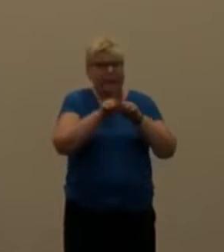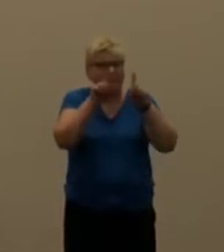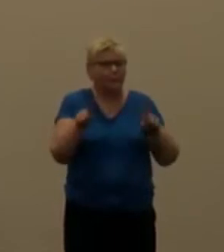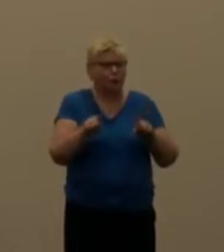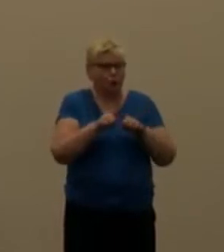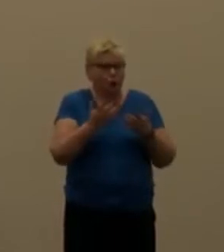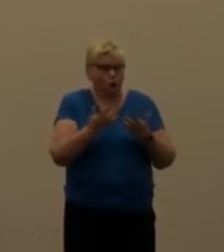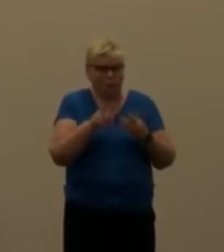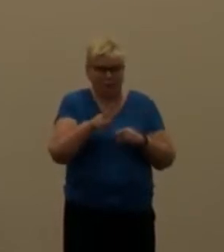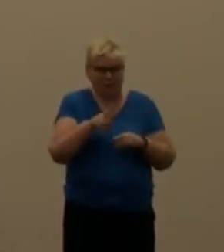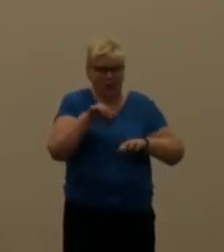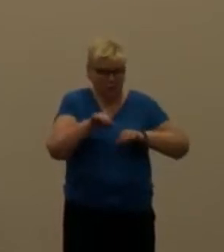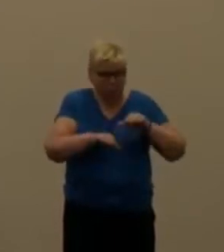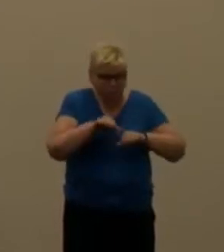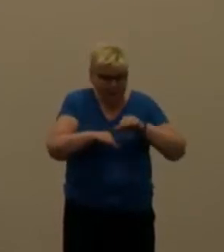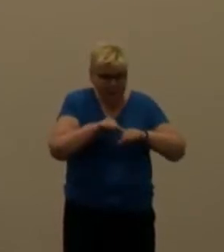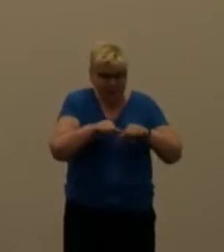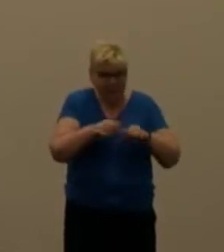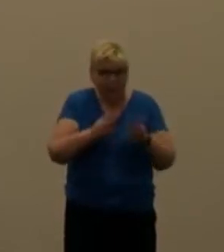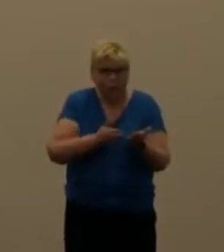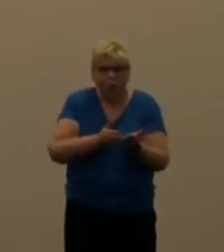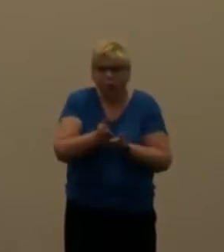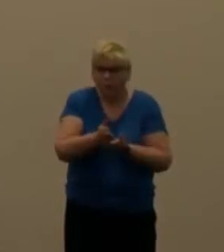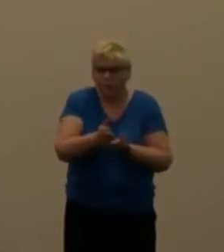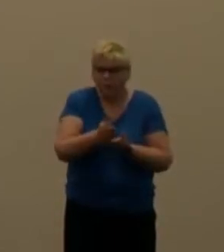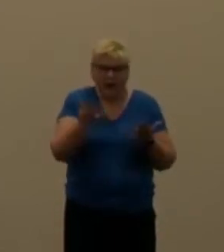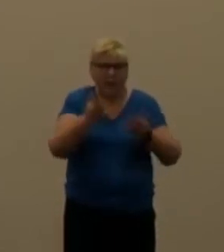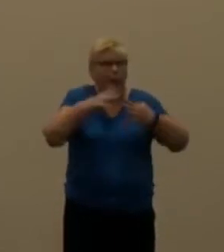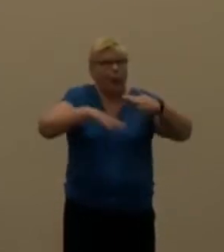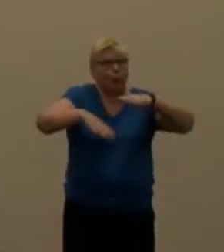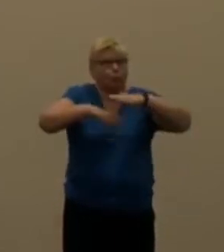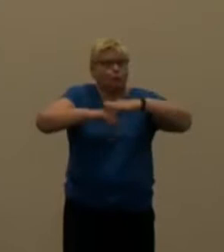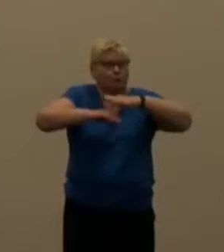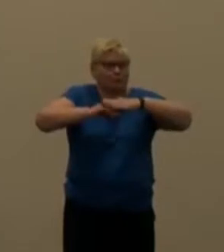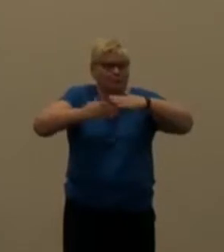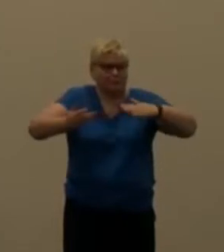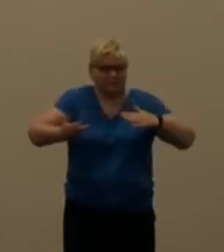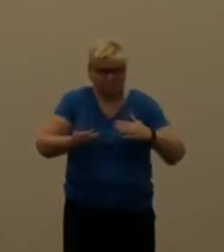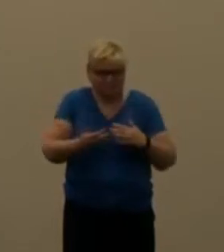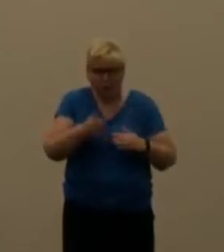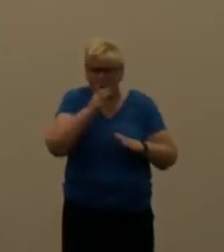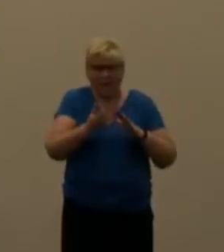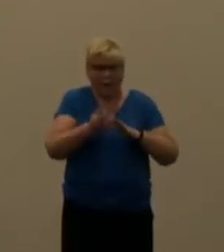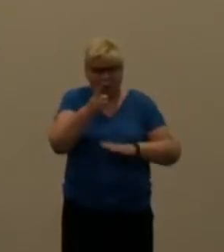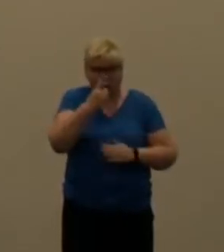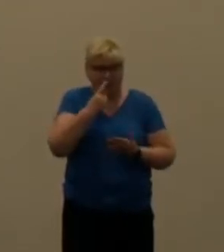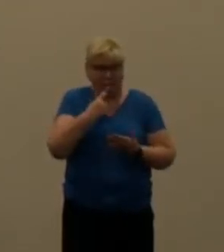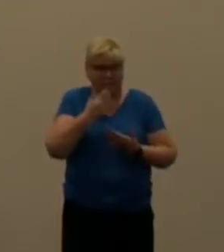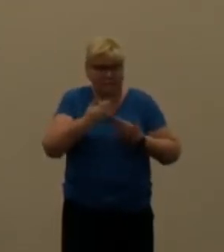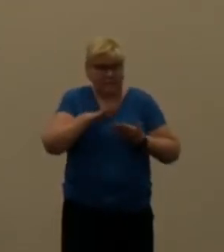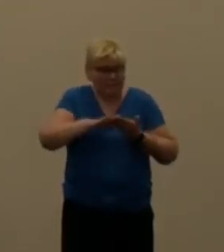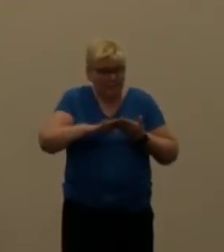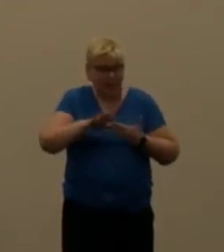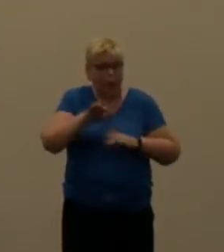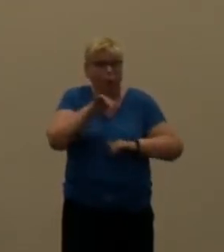piece of a process that is running somewhere in the cloud. But you can define the host, of course.